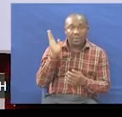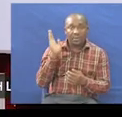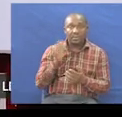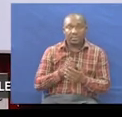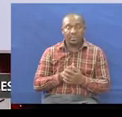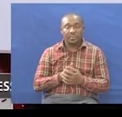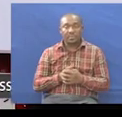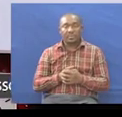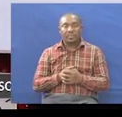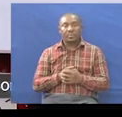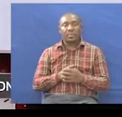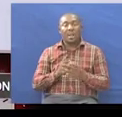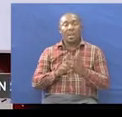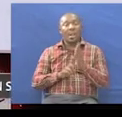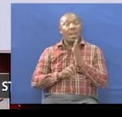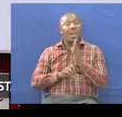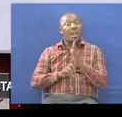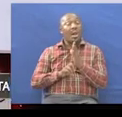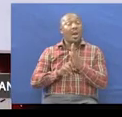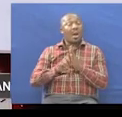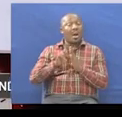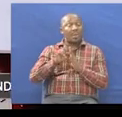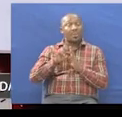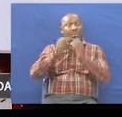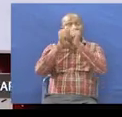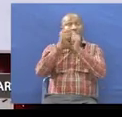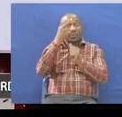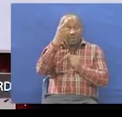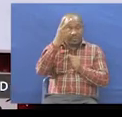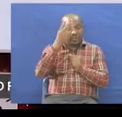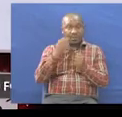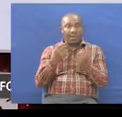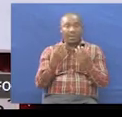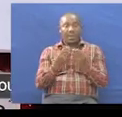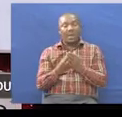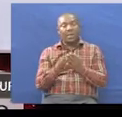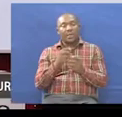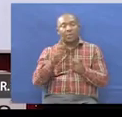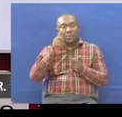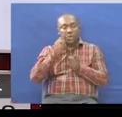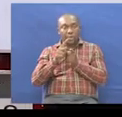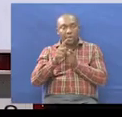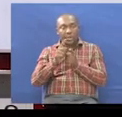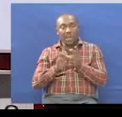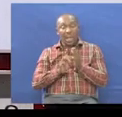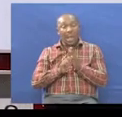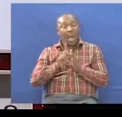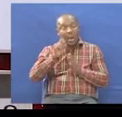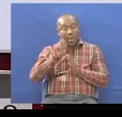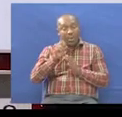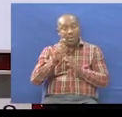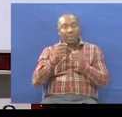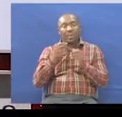What is that? The long arrow is at number 12, and also the short arrow